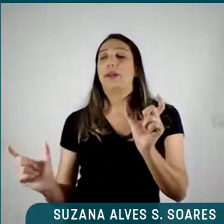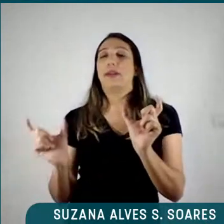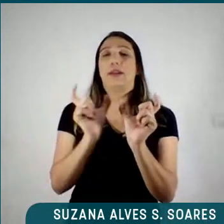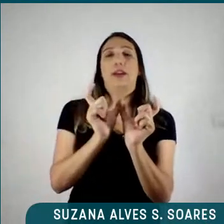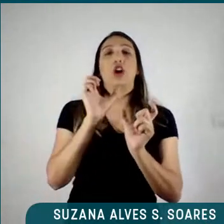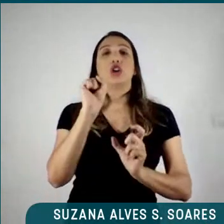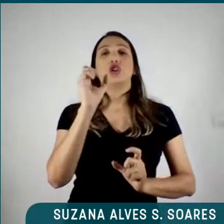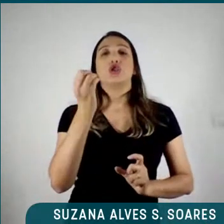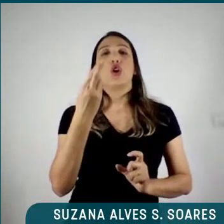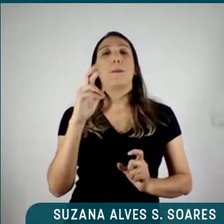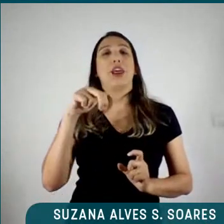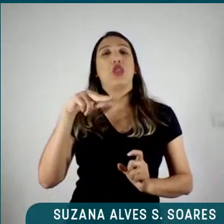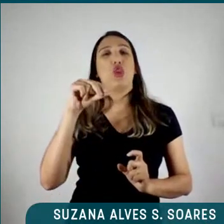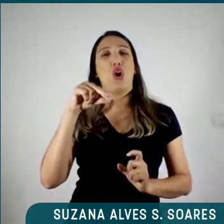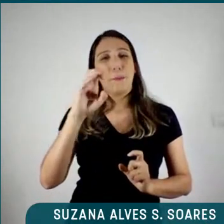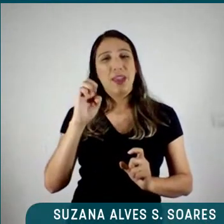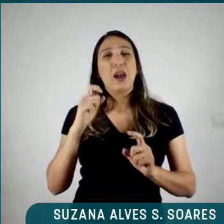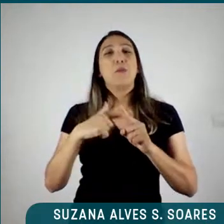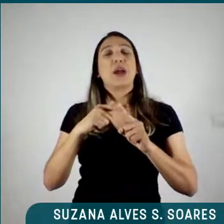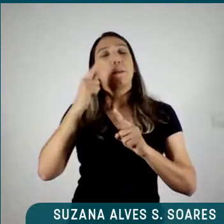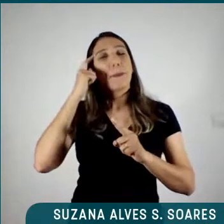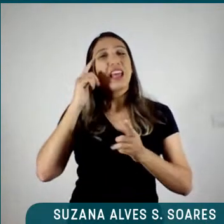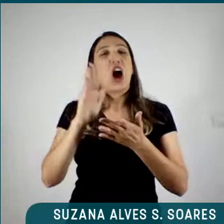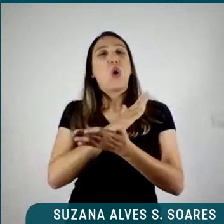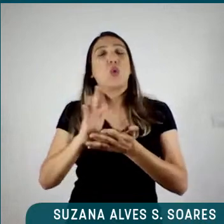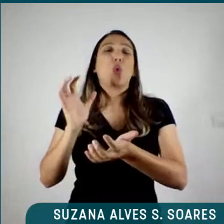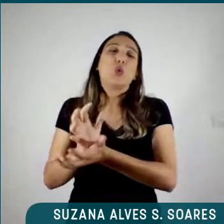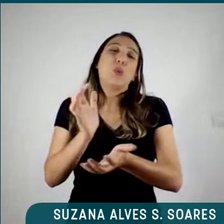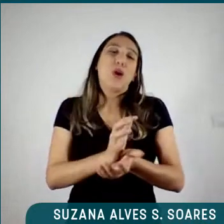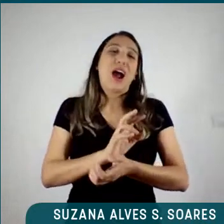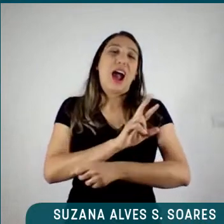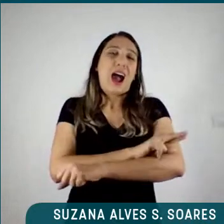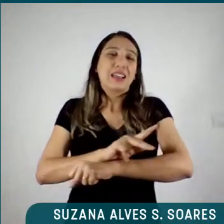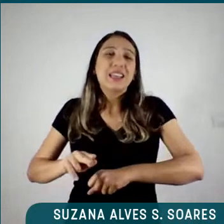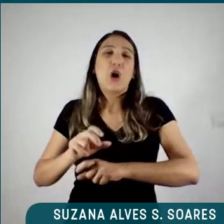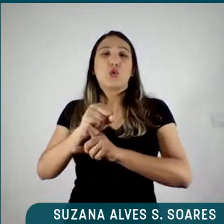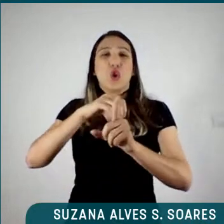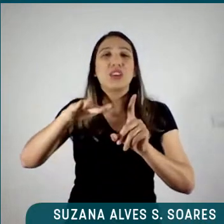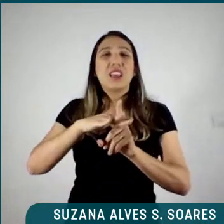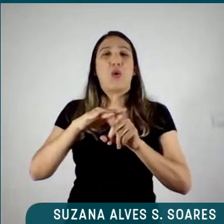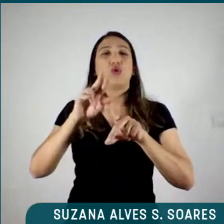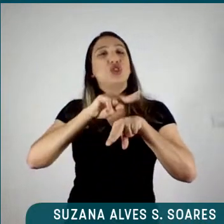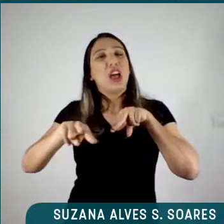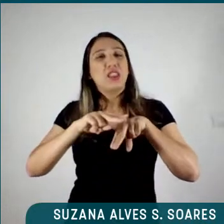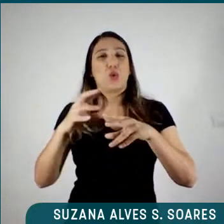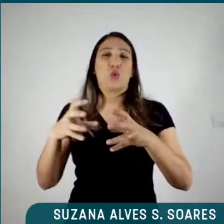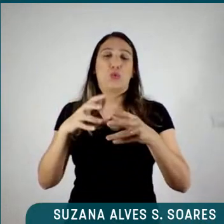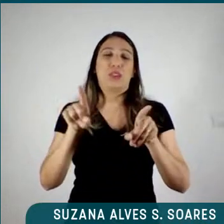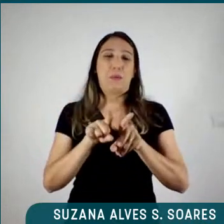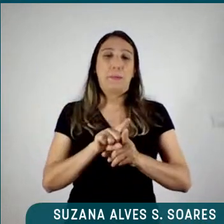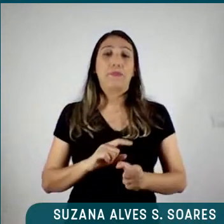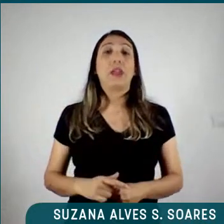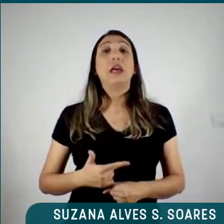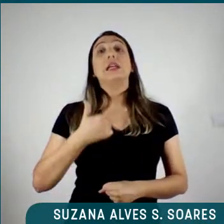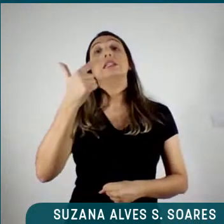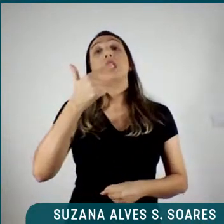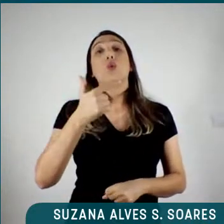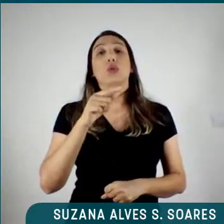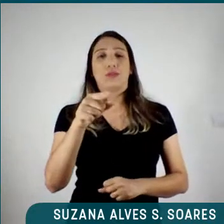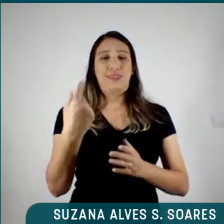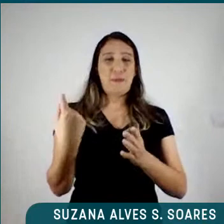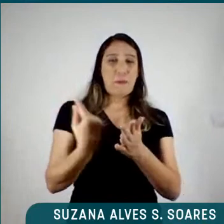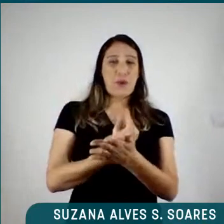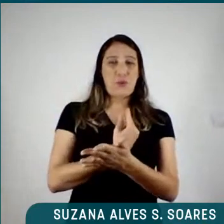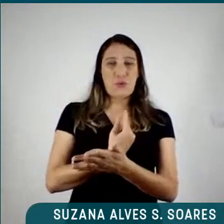movement, and this problem with name and surname, it's all related with racial